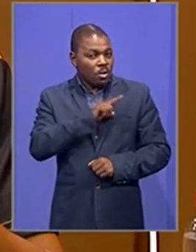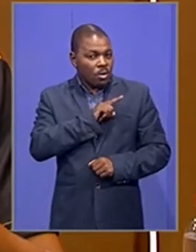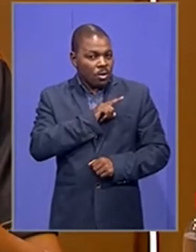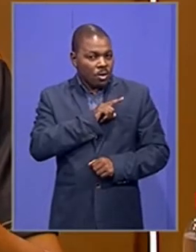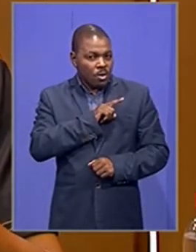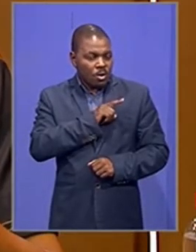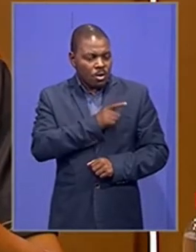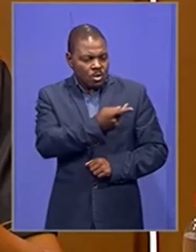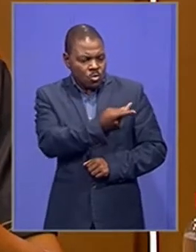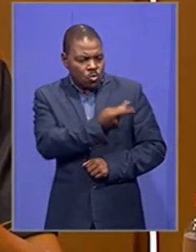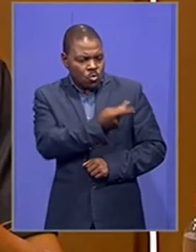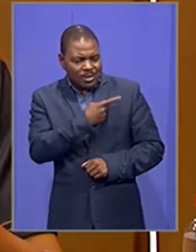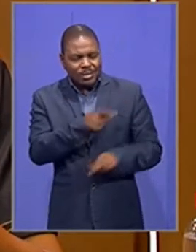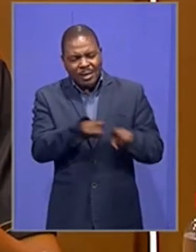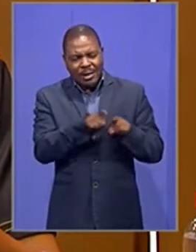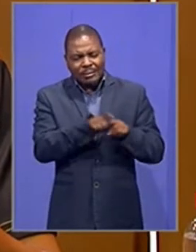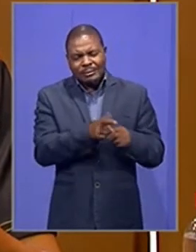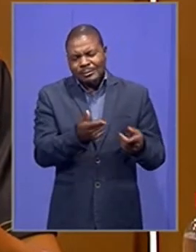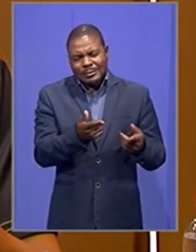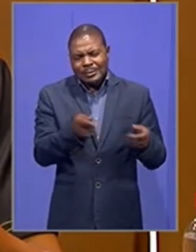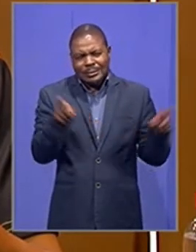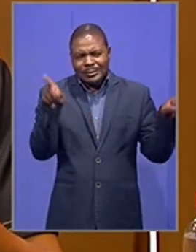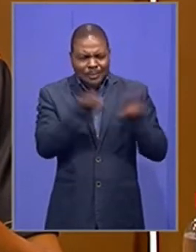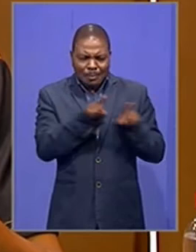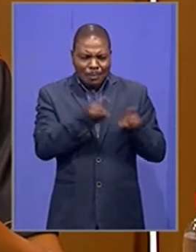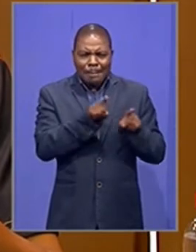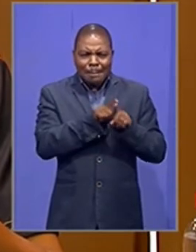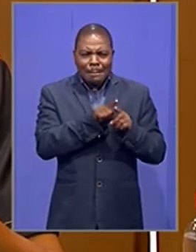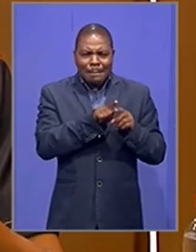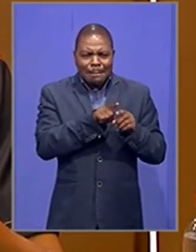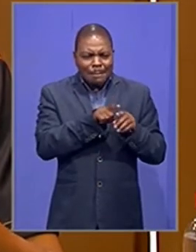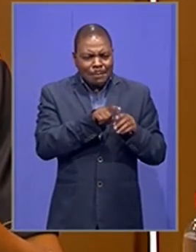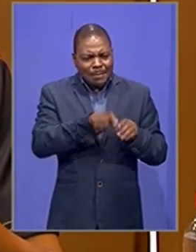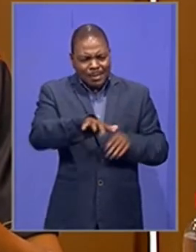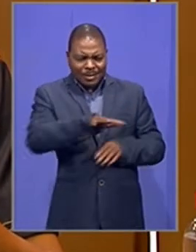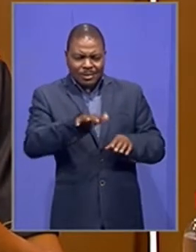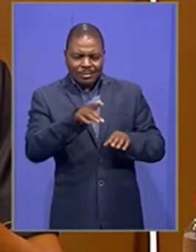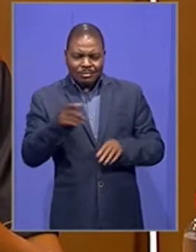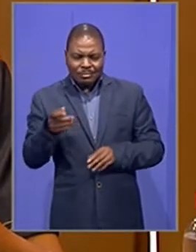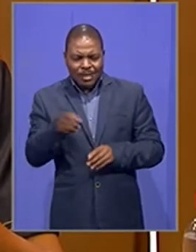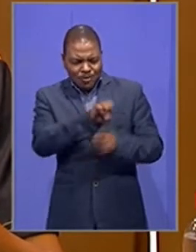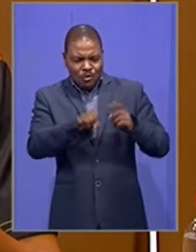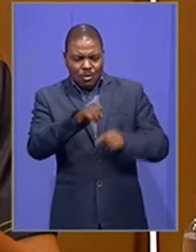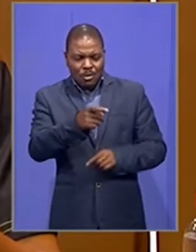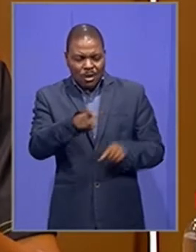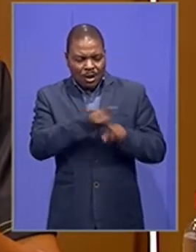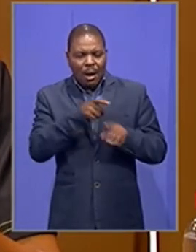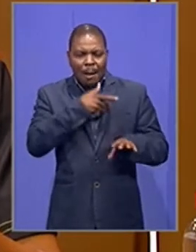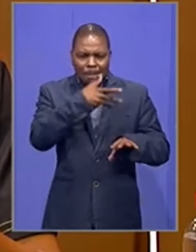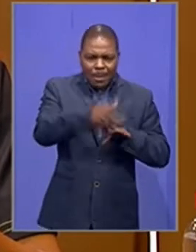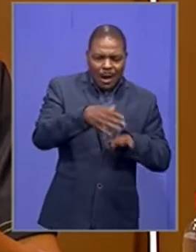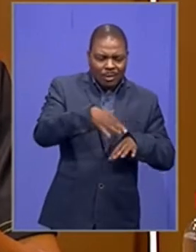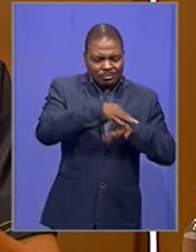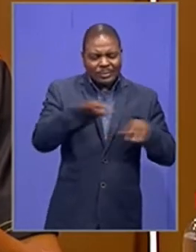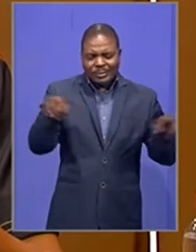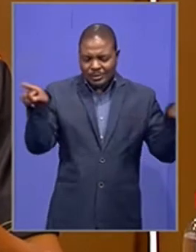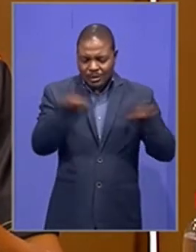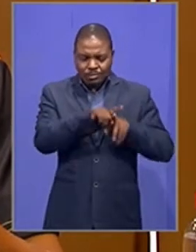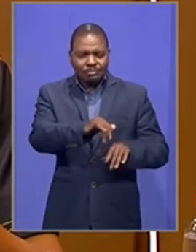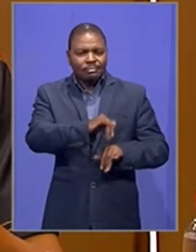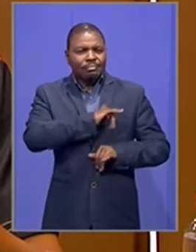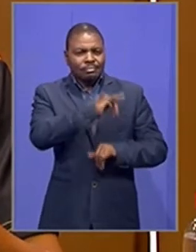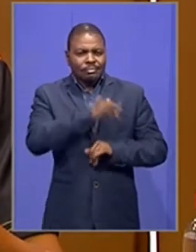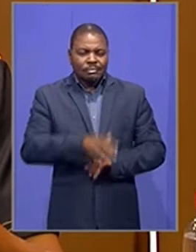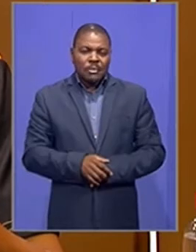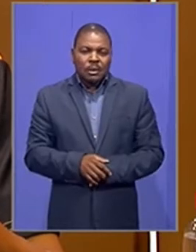head and tail of the same coin. We are flesh and blood as the PAC, and